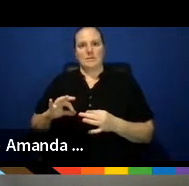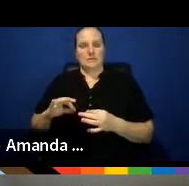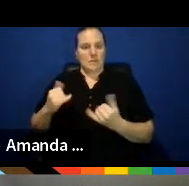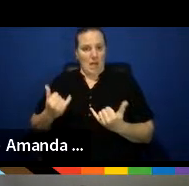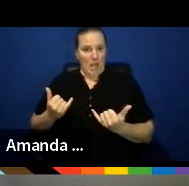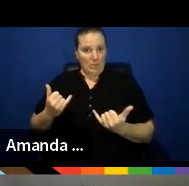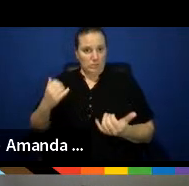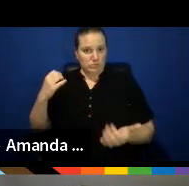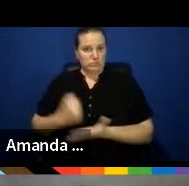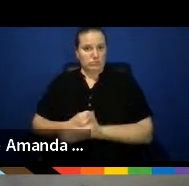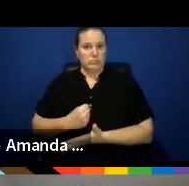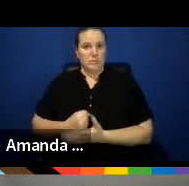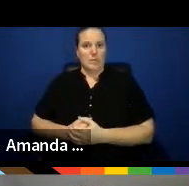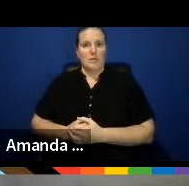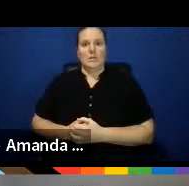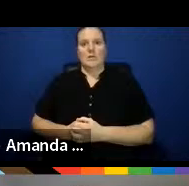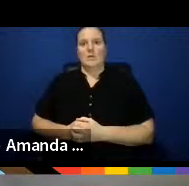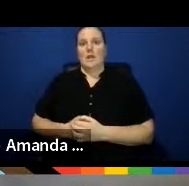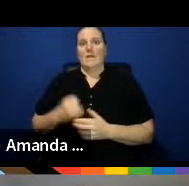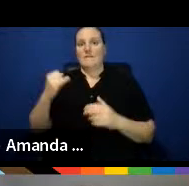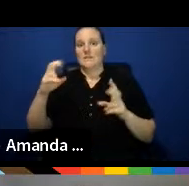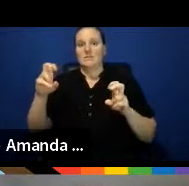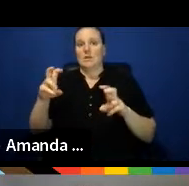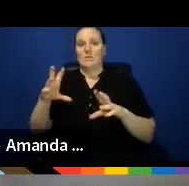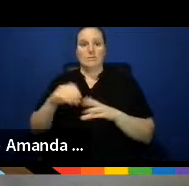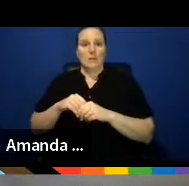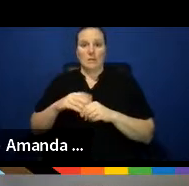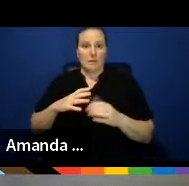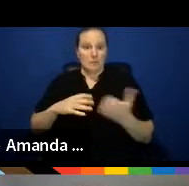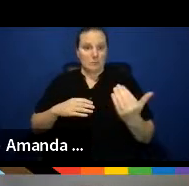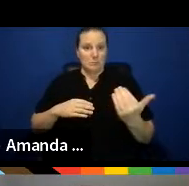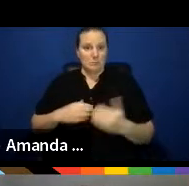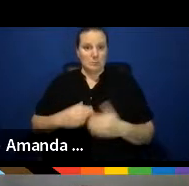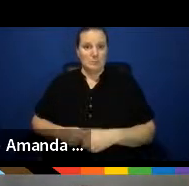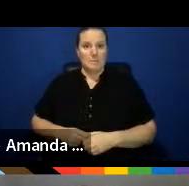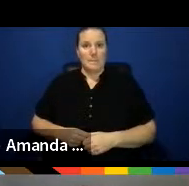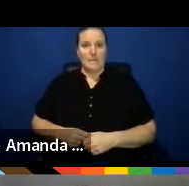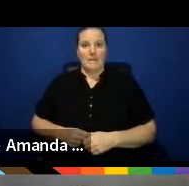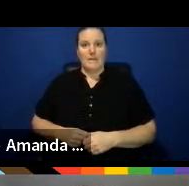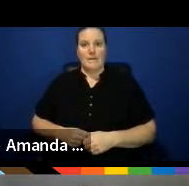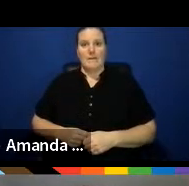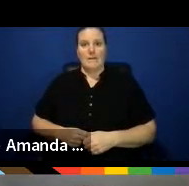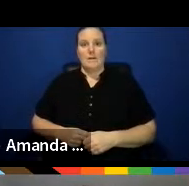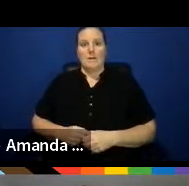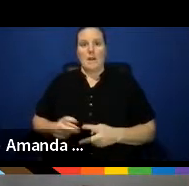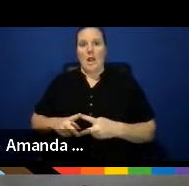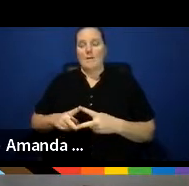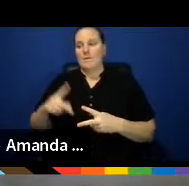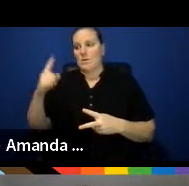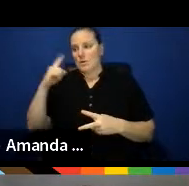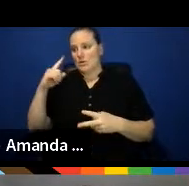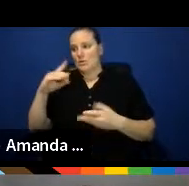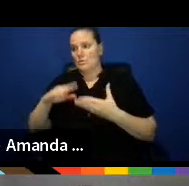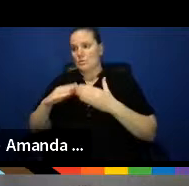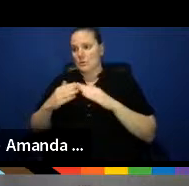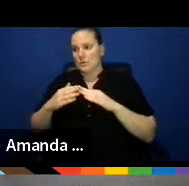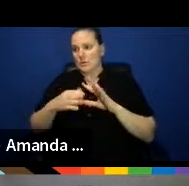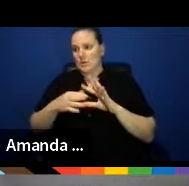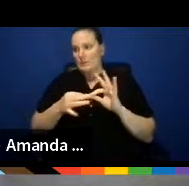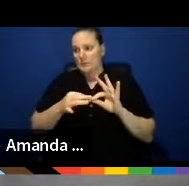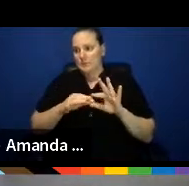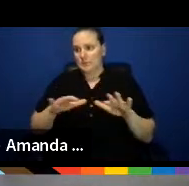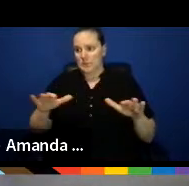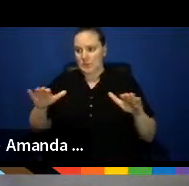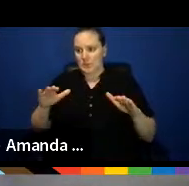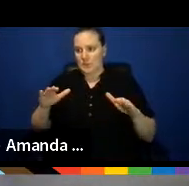now? If it's germane to the topic, please go for it. Okay. So a couple questions that I've heard from community around just commenting is,